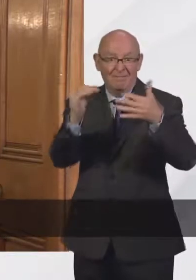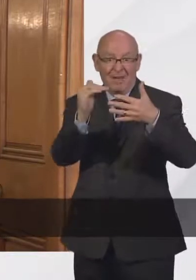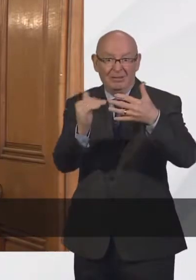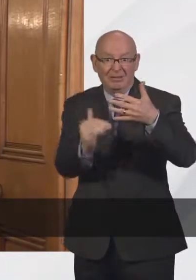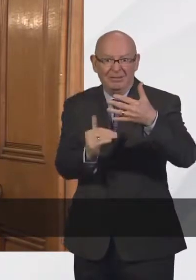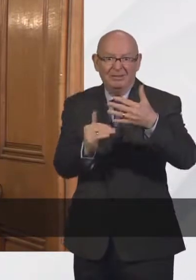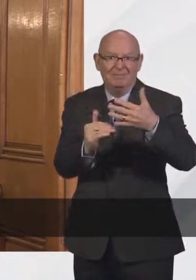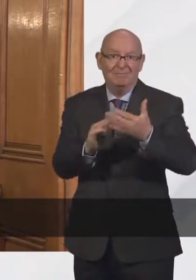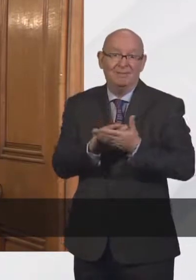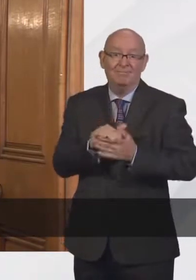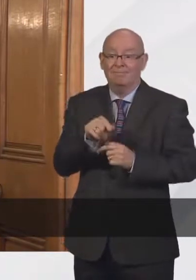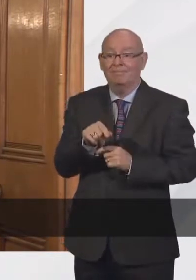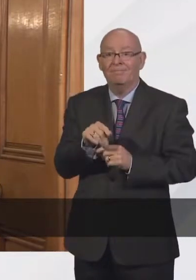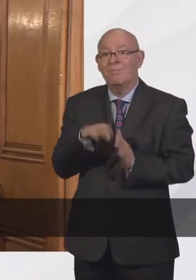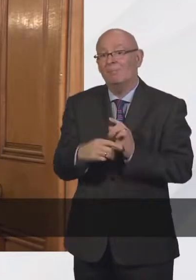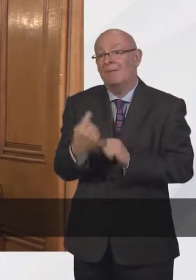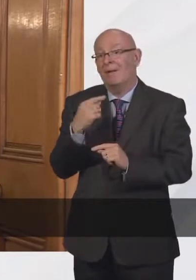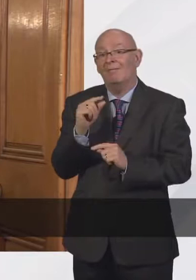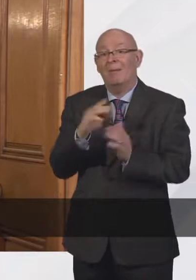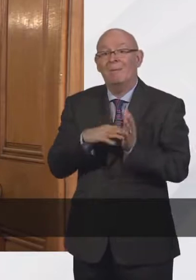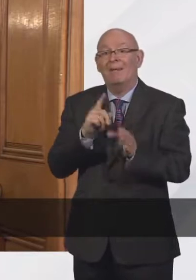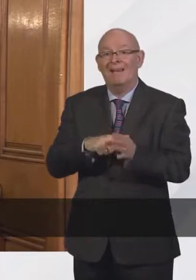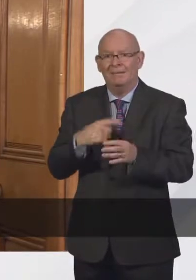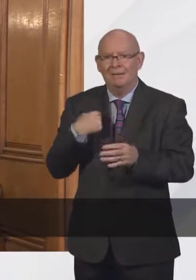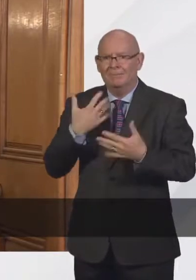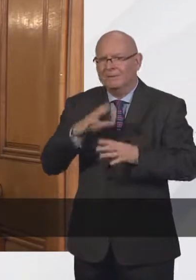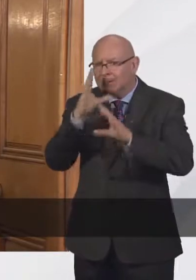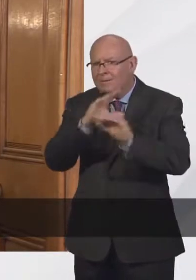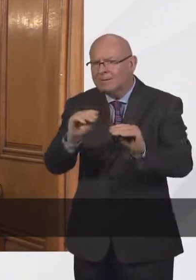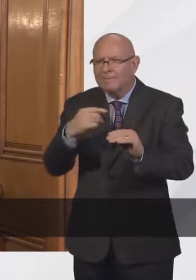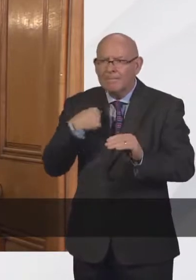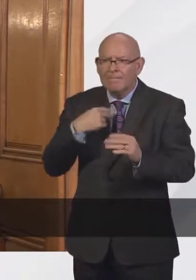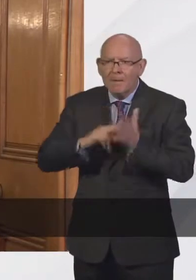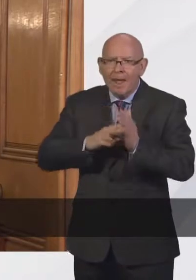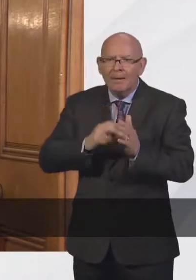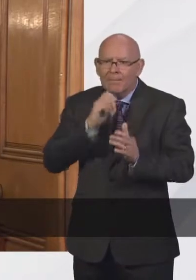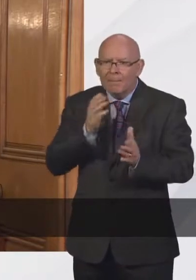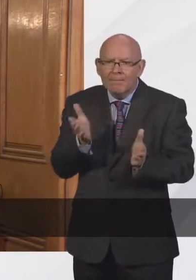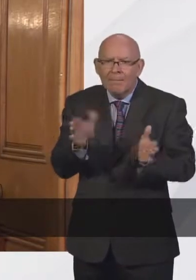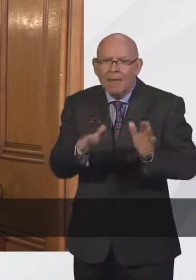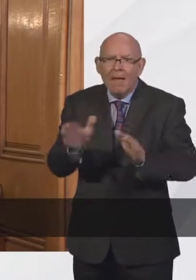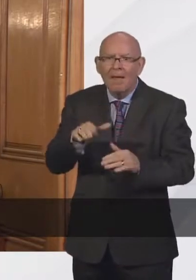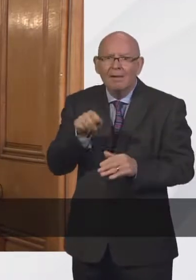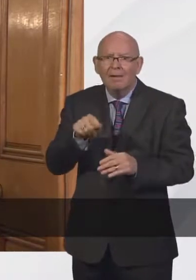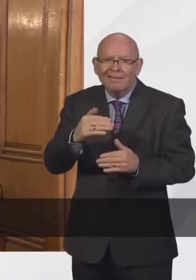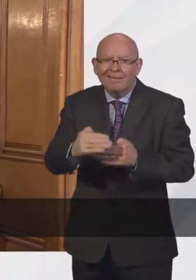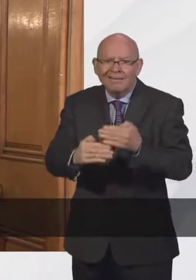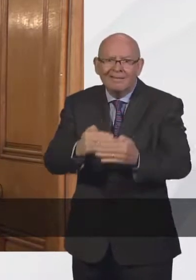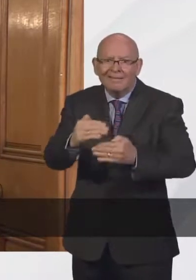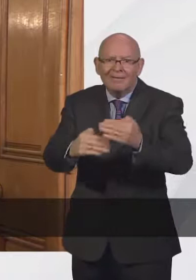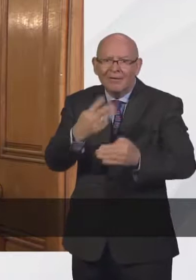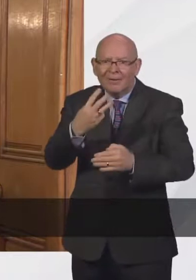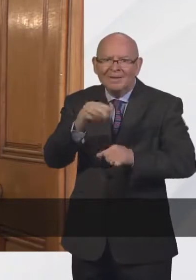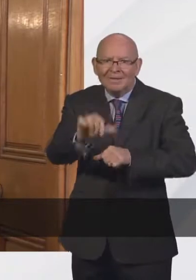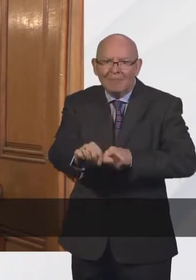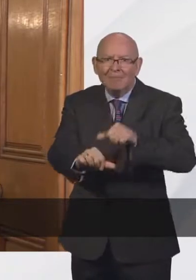was implemented as we set out on the 13th of May, enabling people to spend more time outdoors. Step